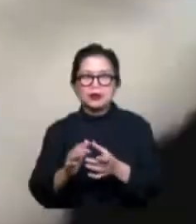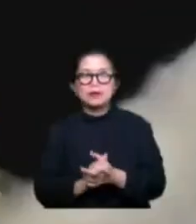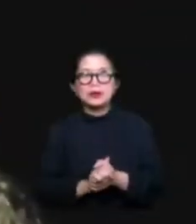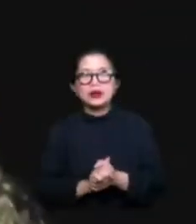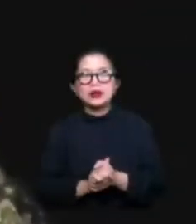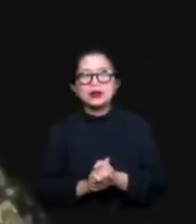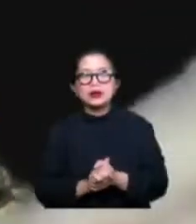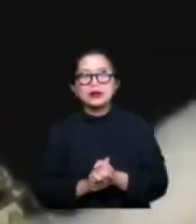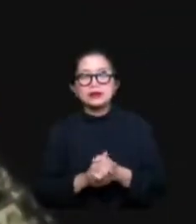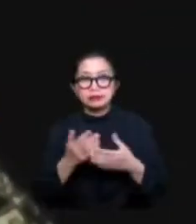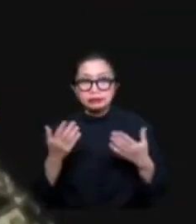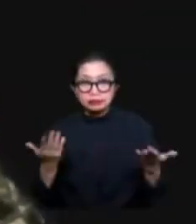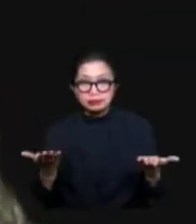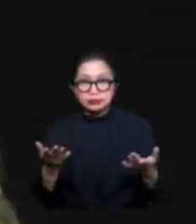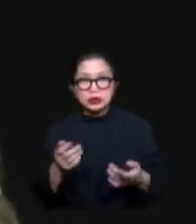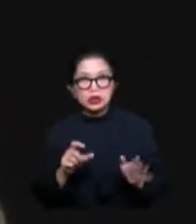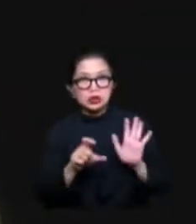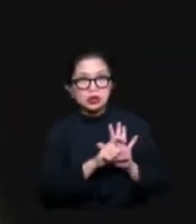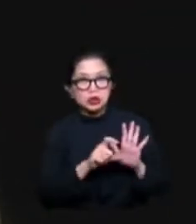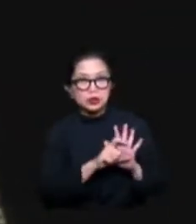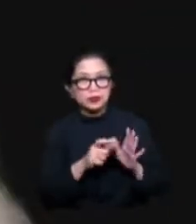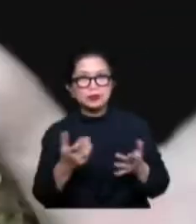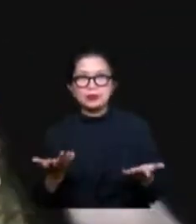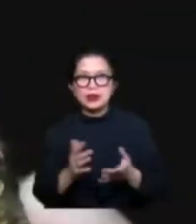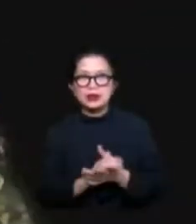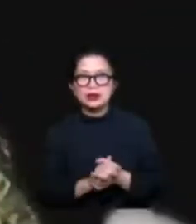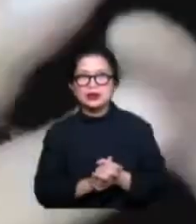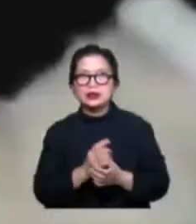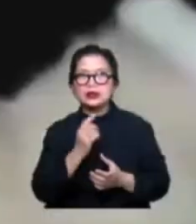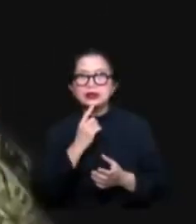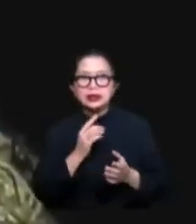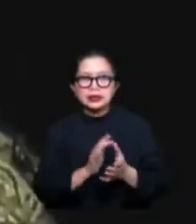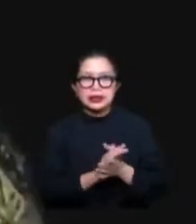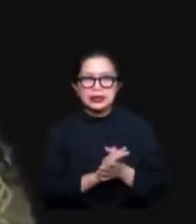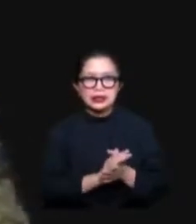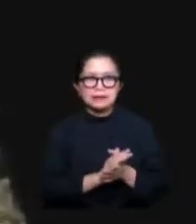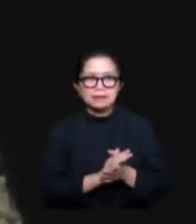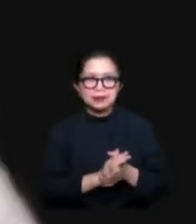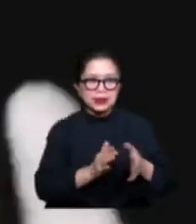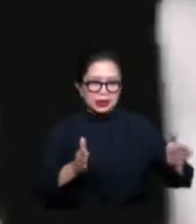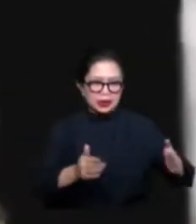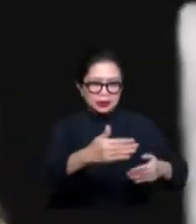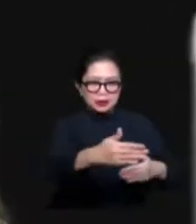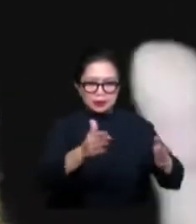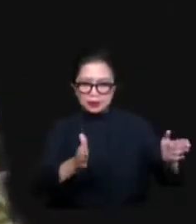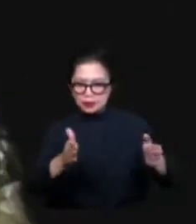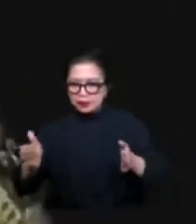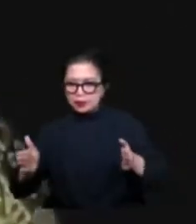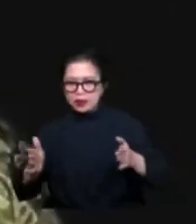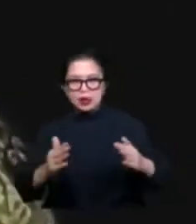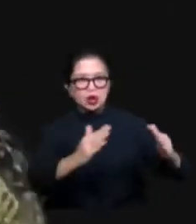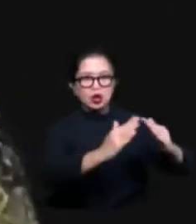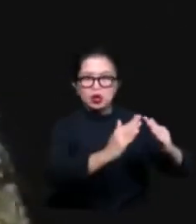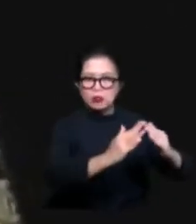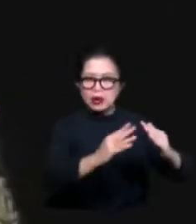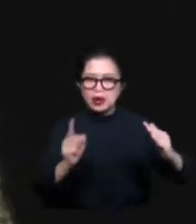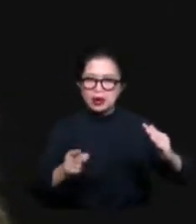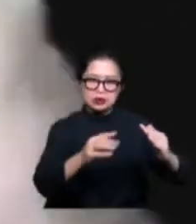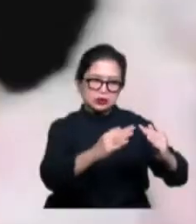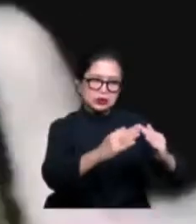house should be in somewhere, allocated in somewhere, not not near the river, something